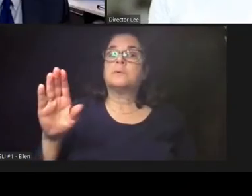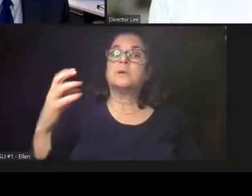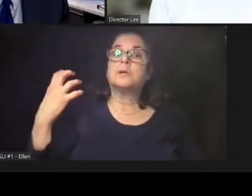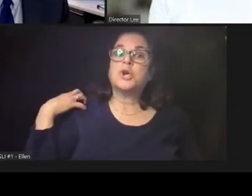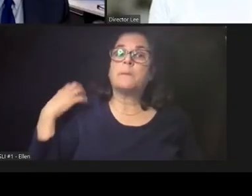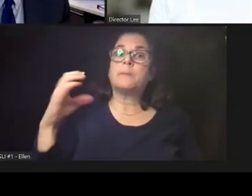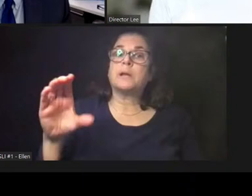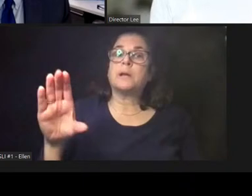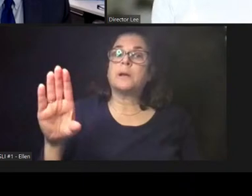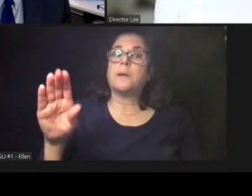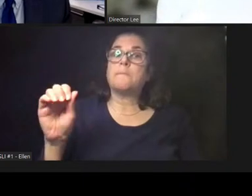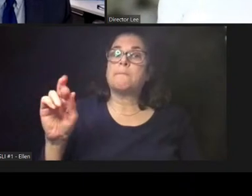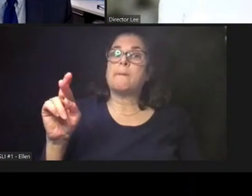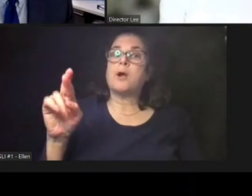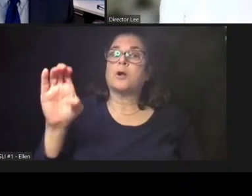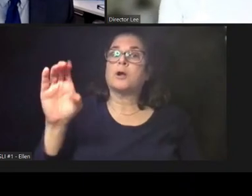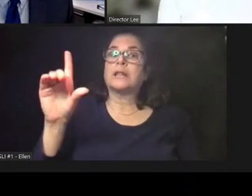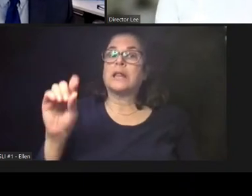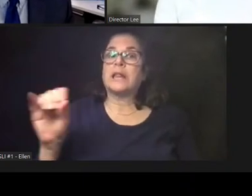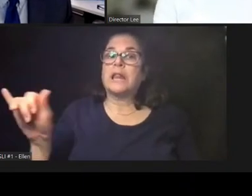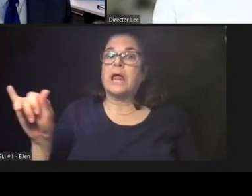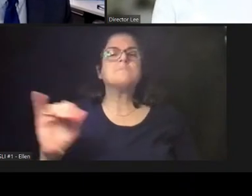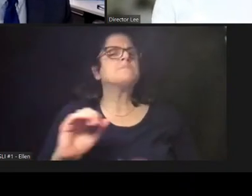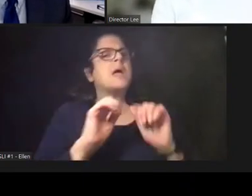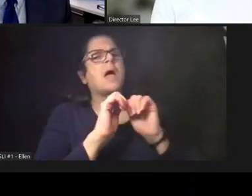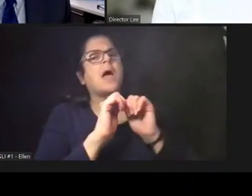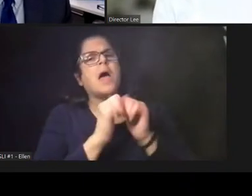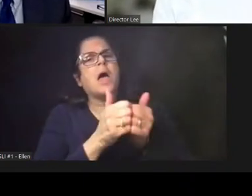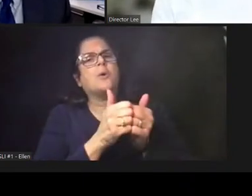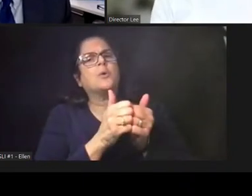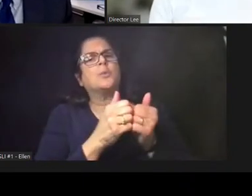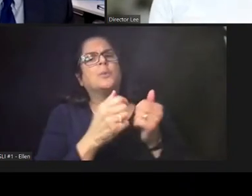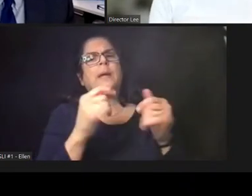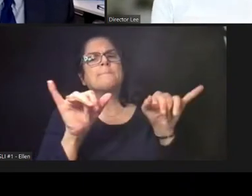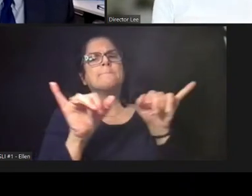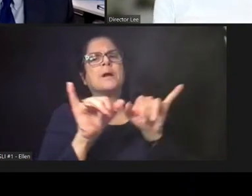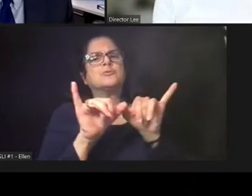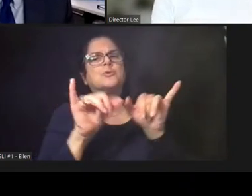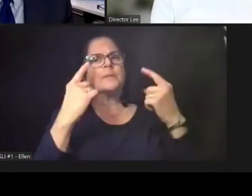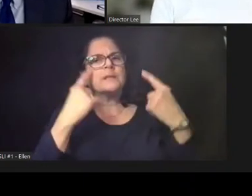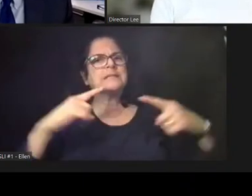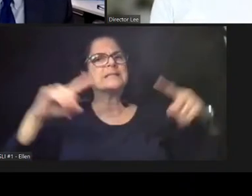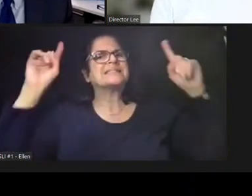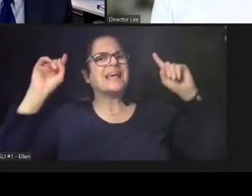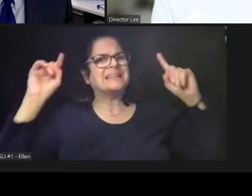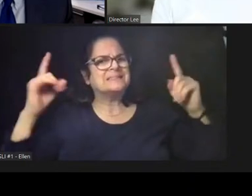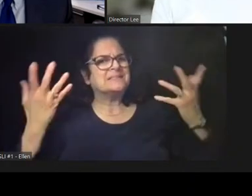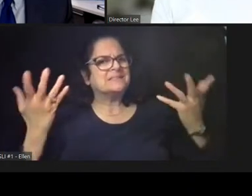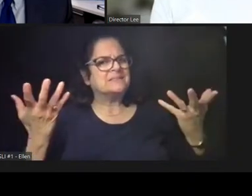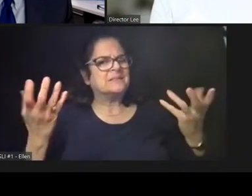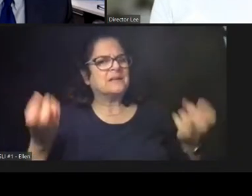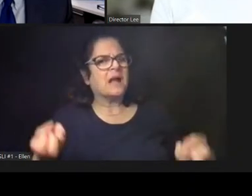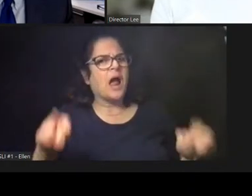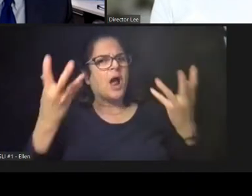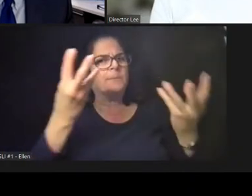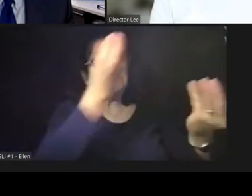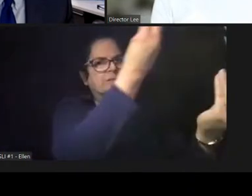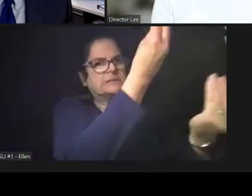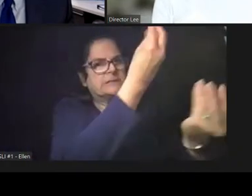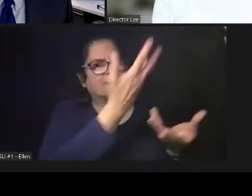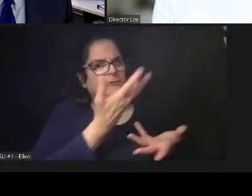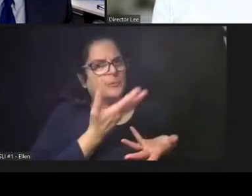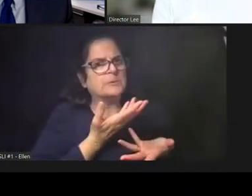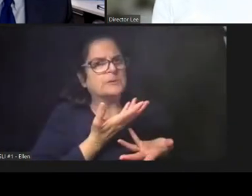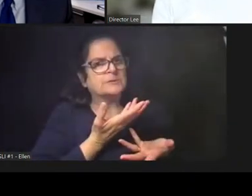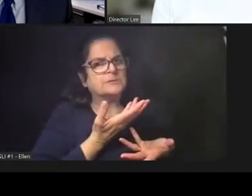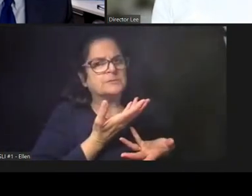Tom, how do we measure the success of this? And you know, how much information are you going to